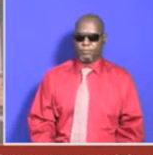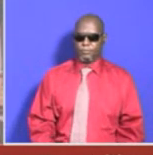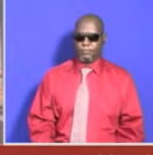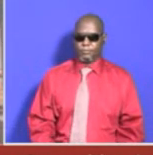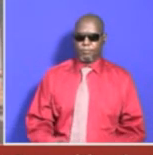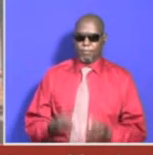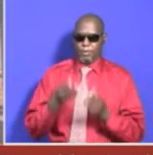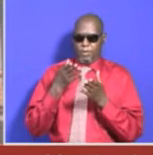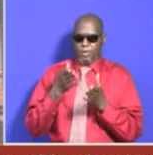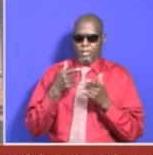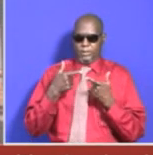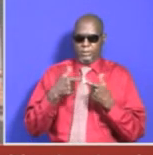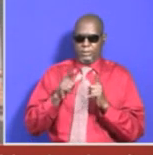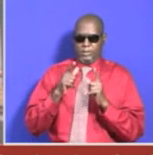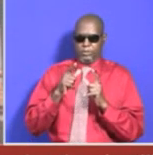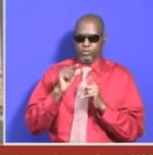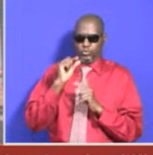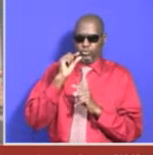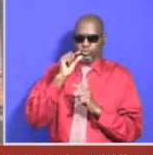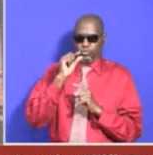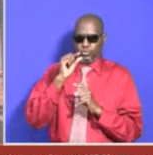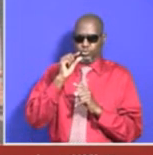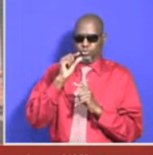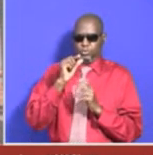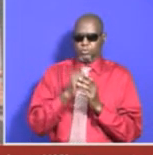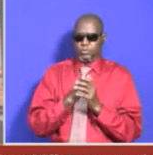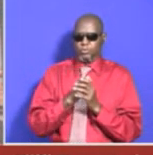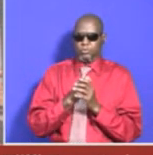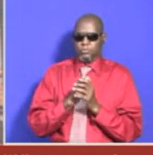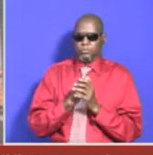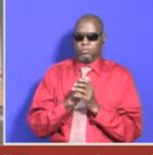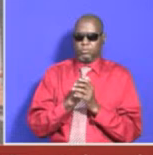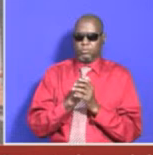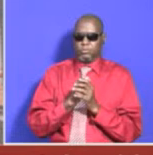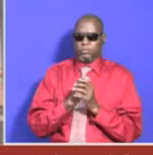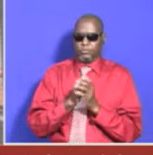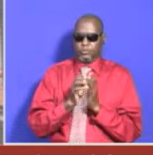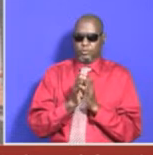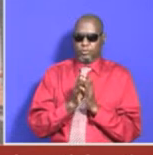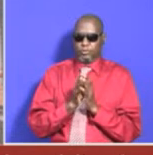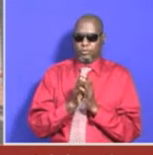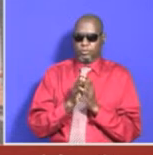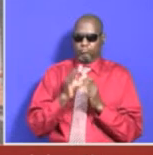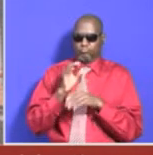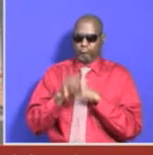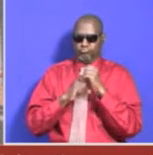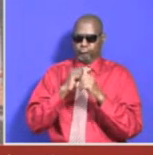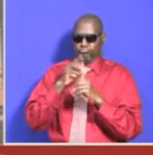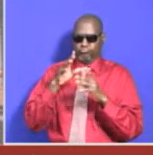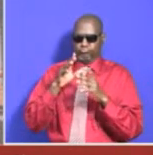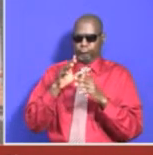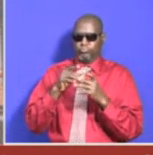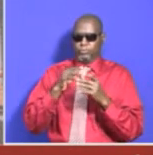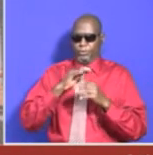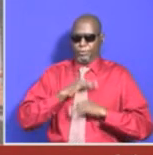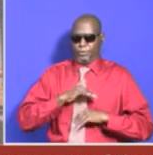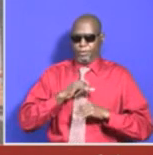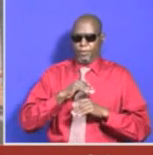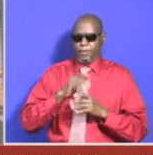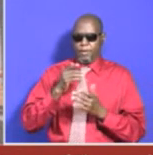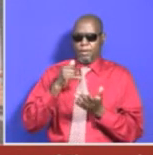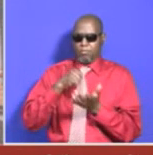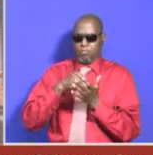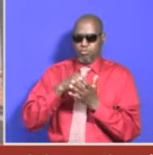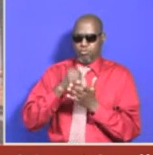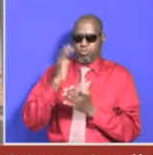And now let's take a short commercial break. We shall come back with a lot of news, including the political, business, and also other news. Don't